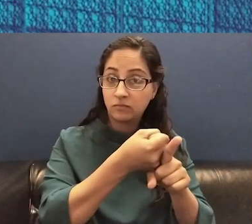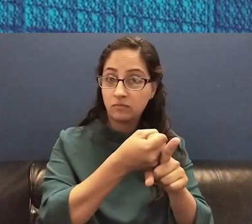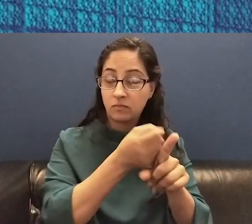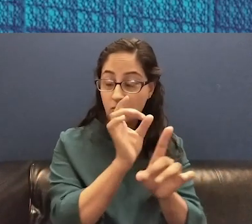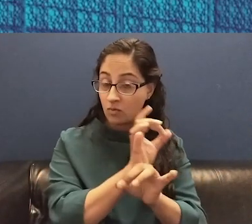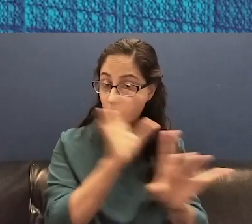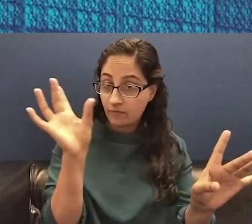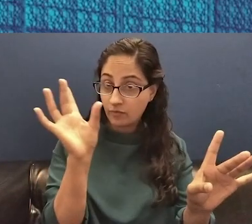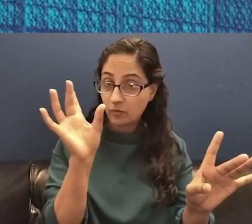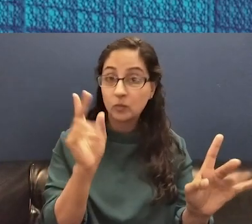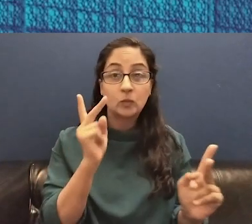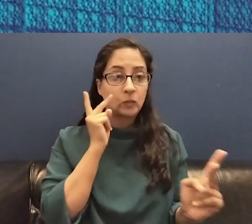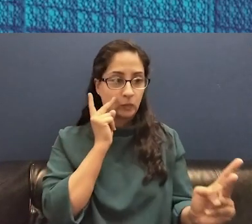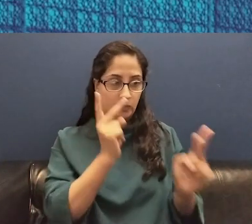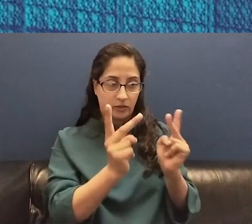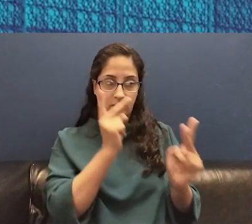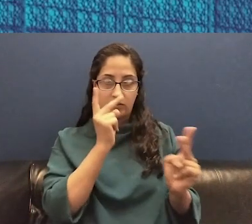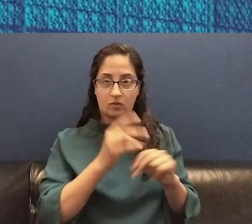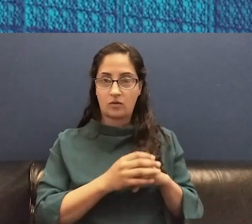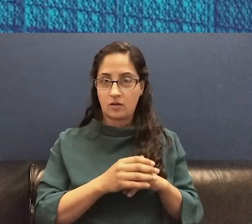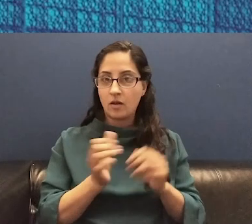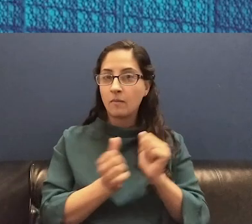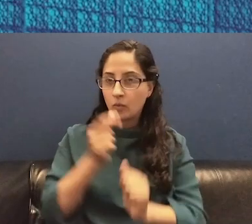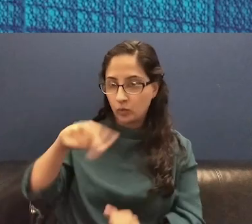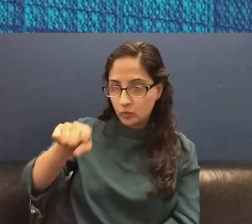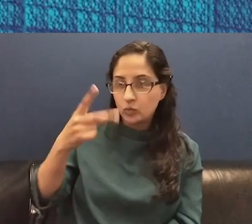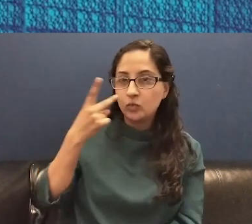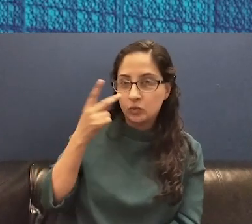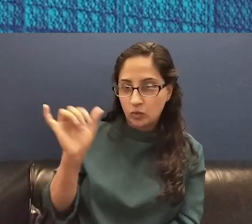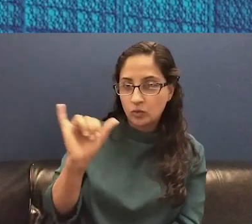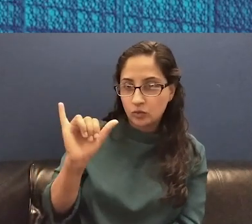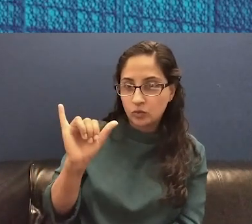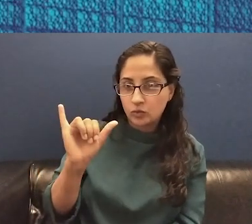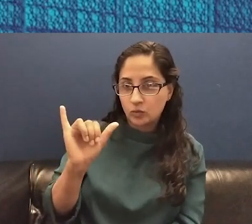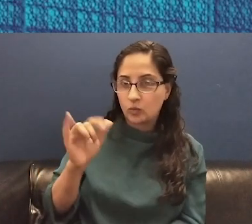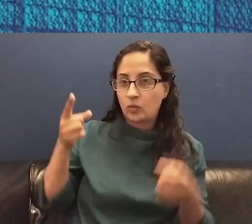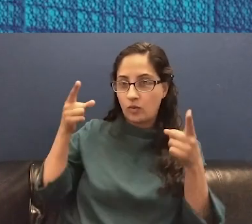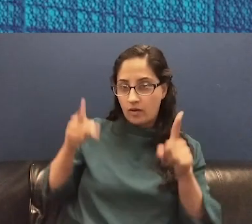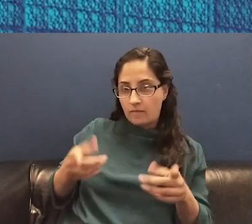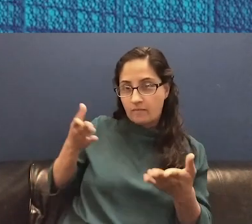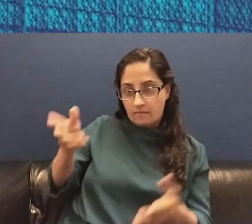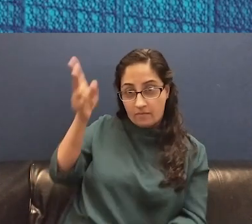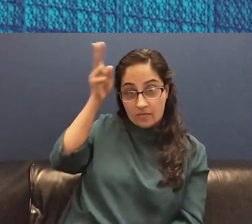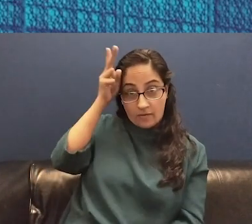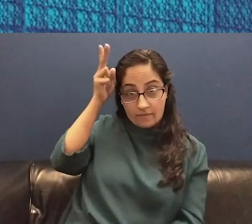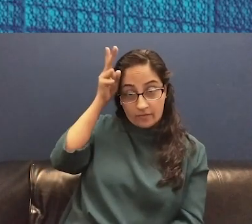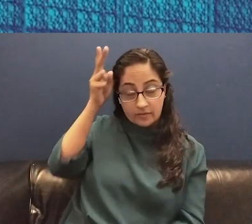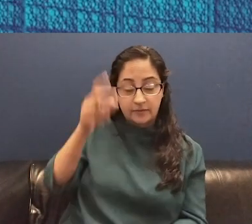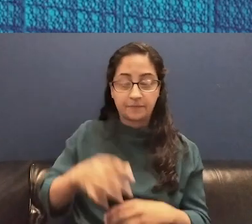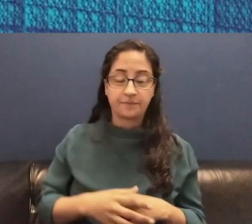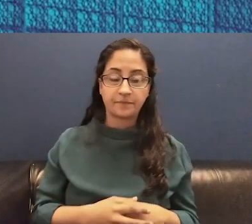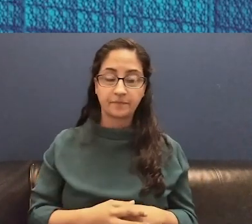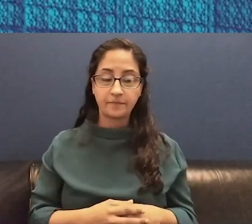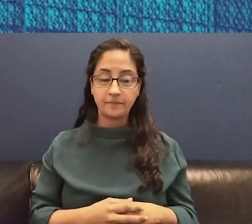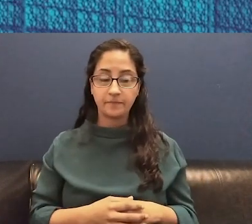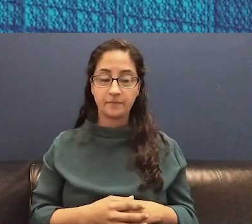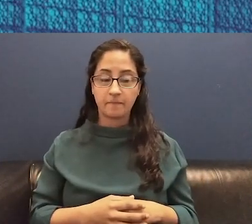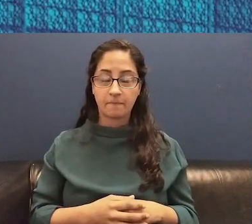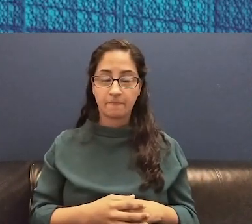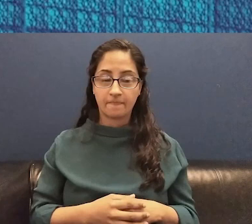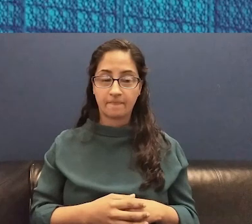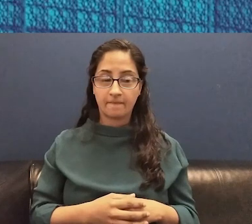people are very much aware of that. We could see that people were very much